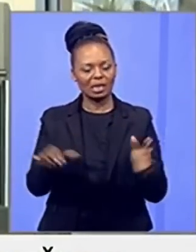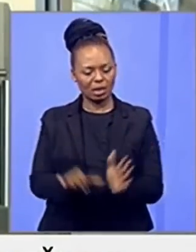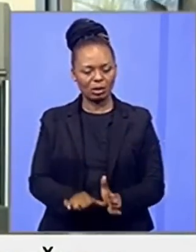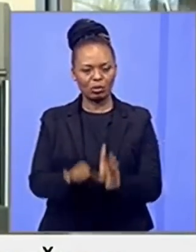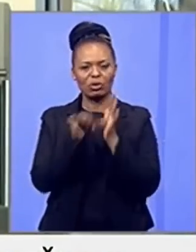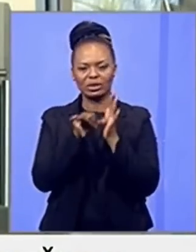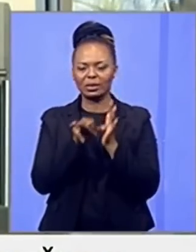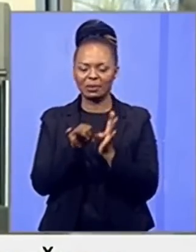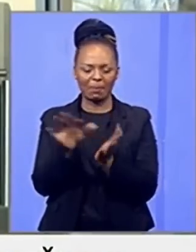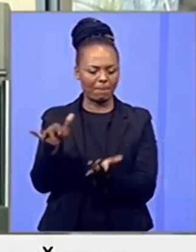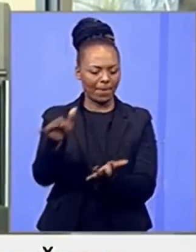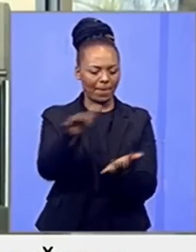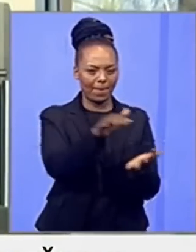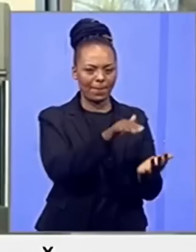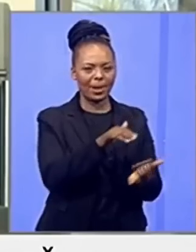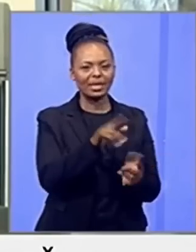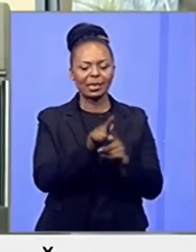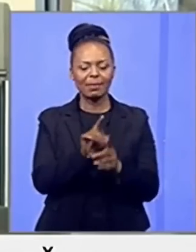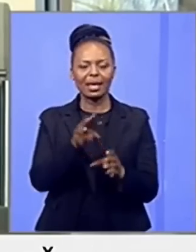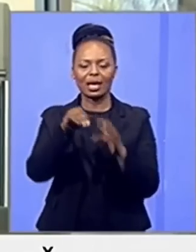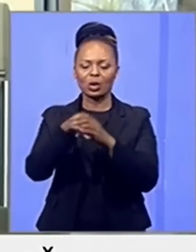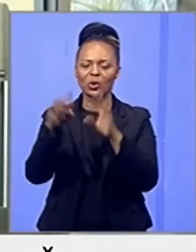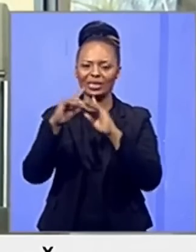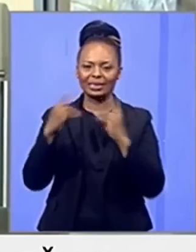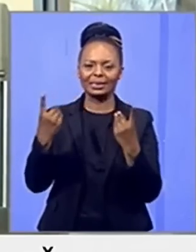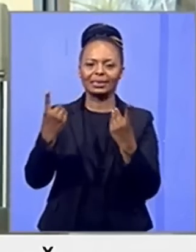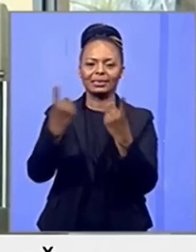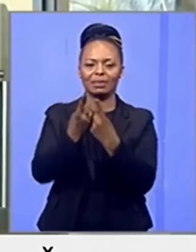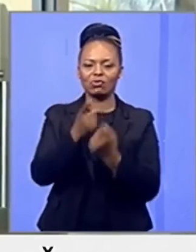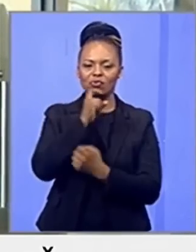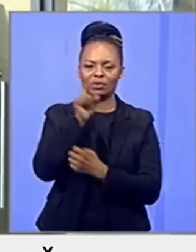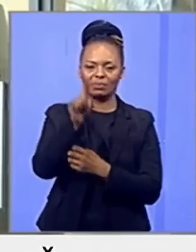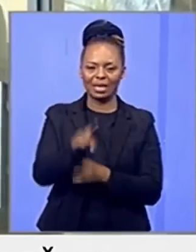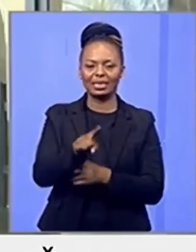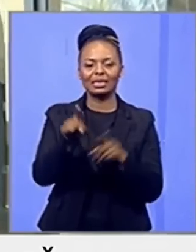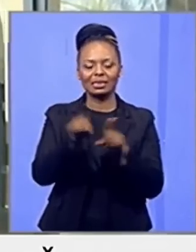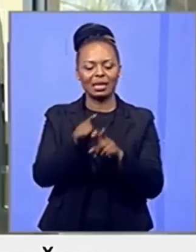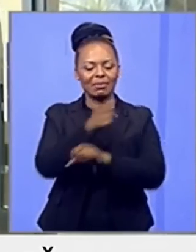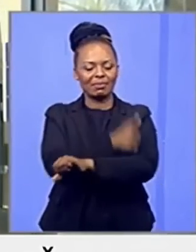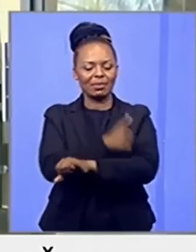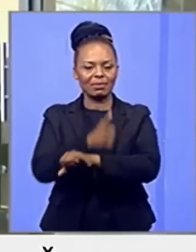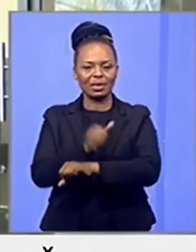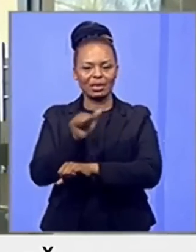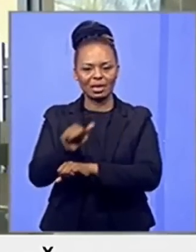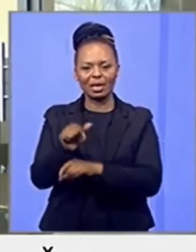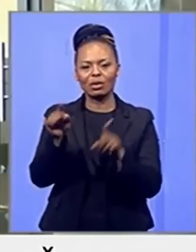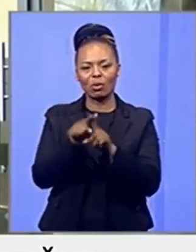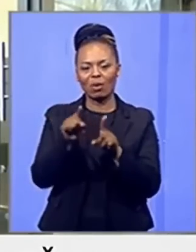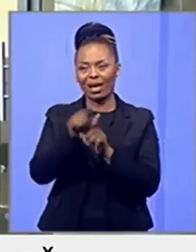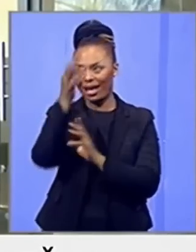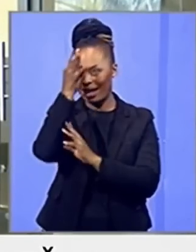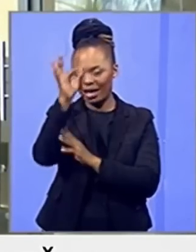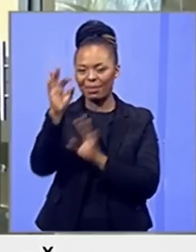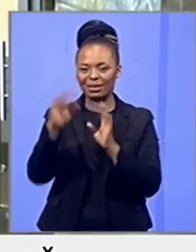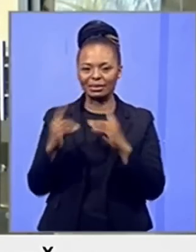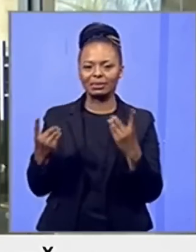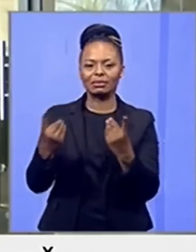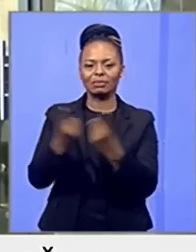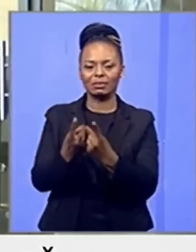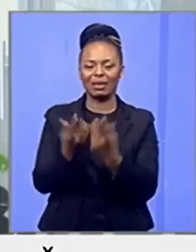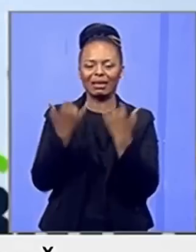Resources includes even the departments, state-owned departments that are relevant